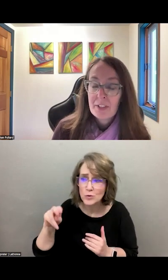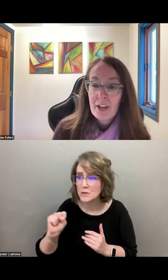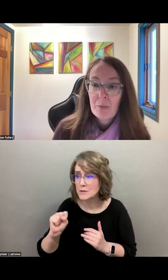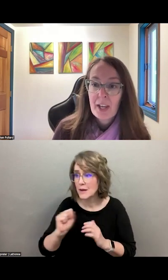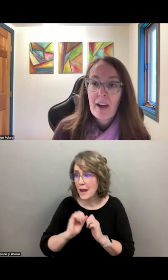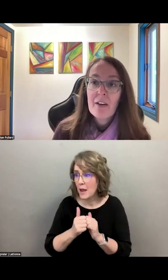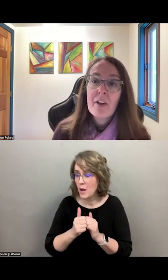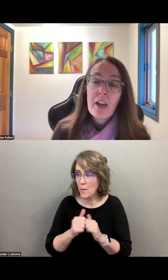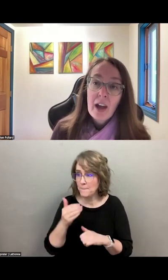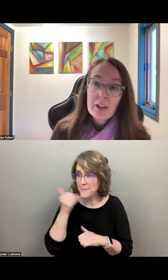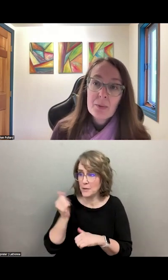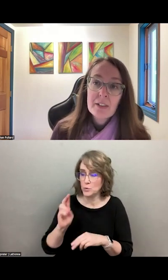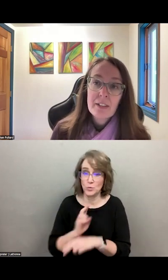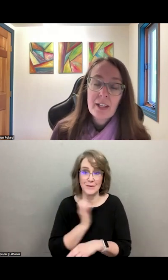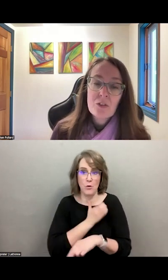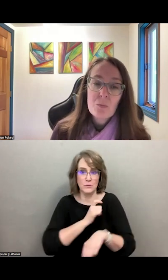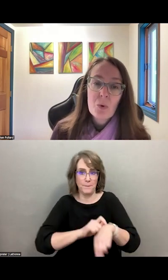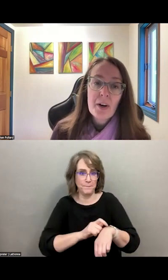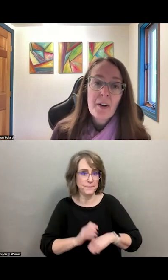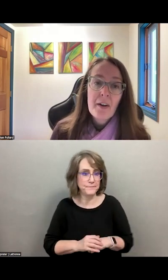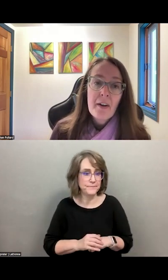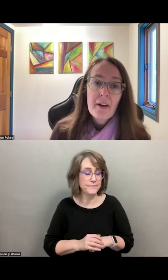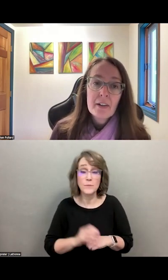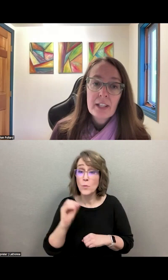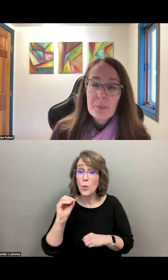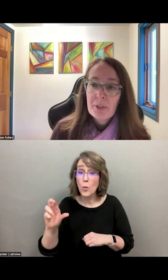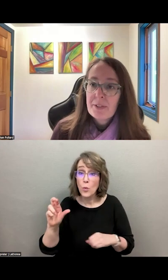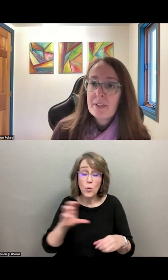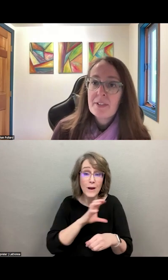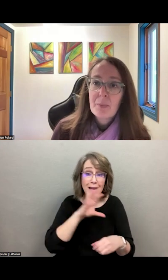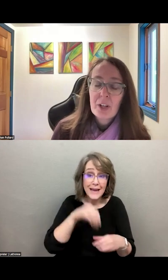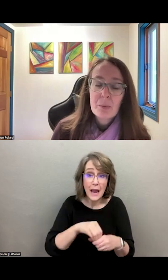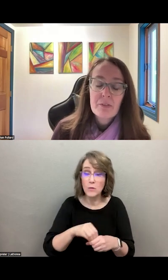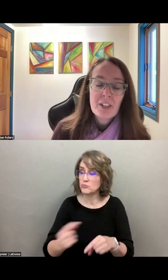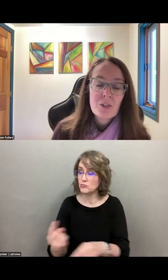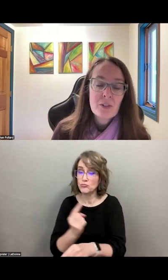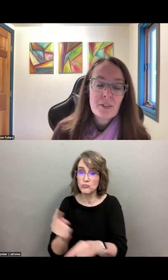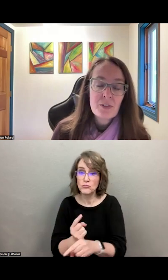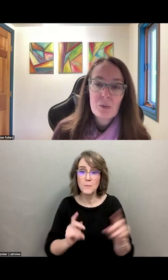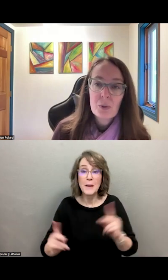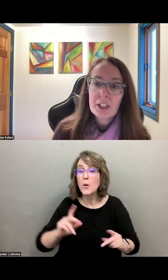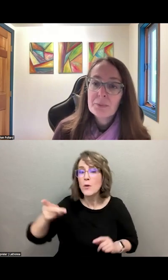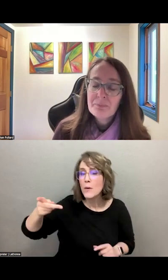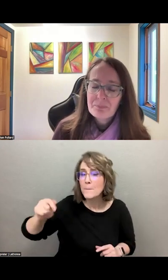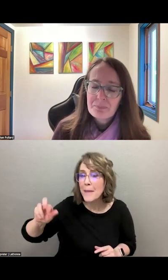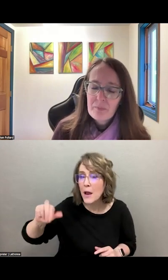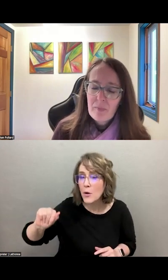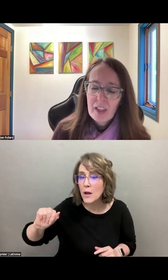use of the time we have? How do we engage more laypersons and paraprofessionals into the